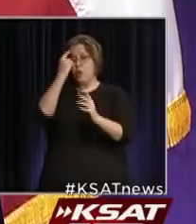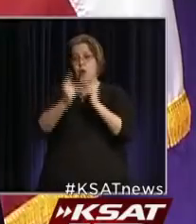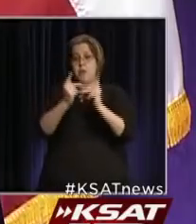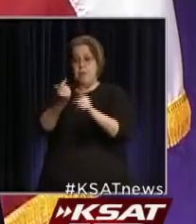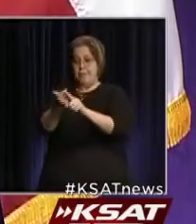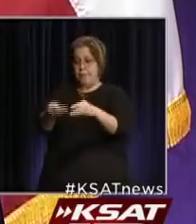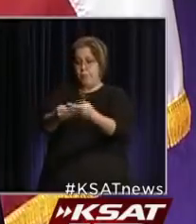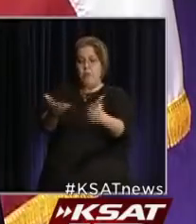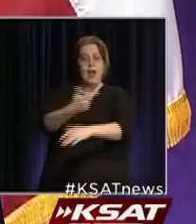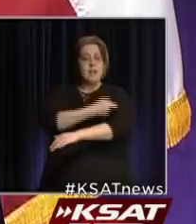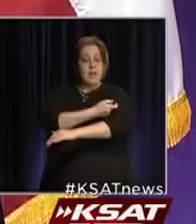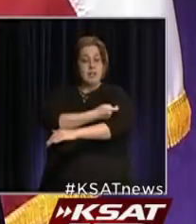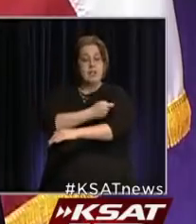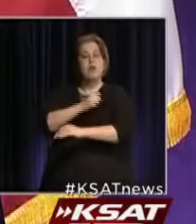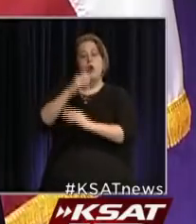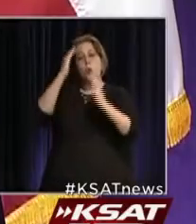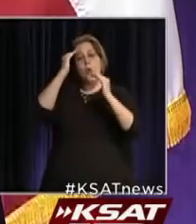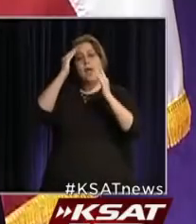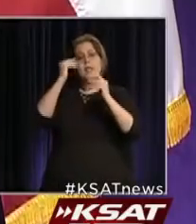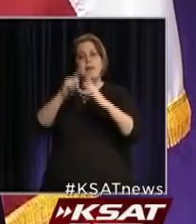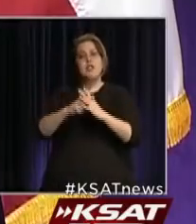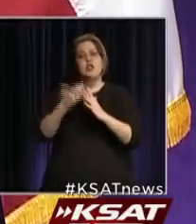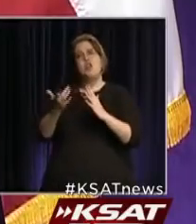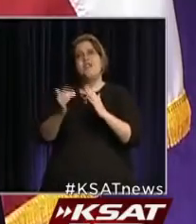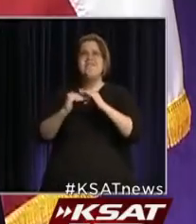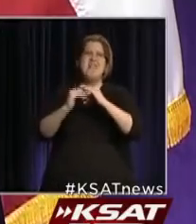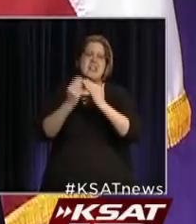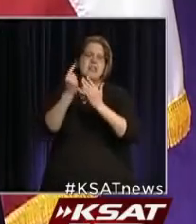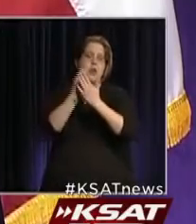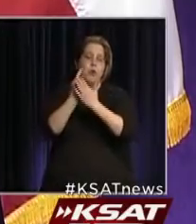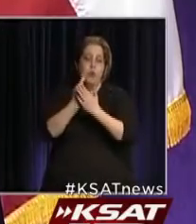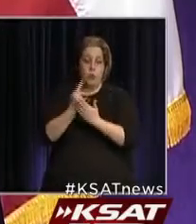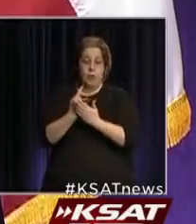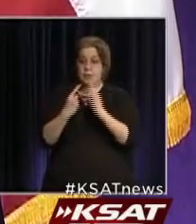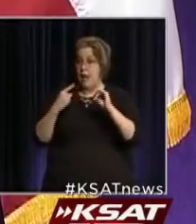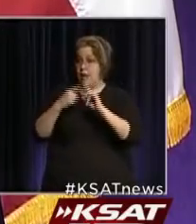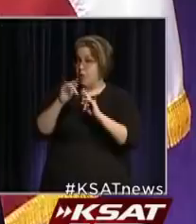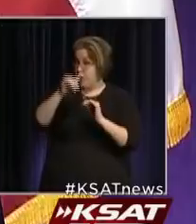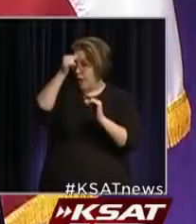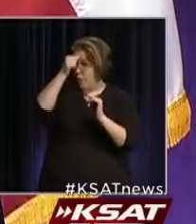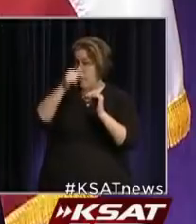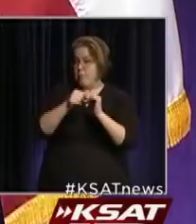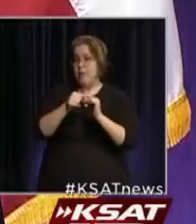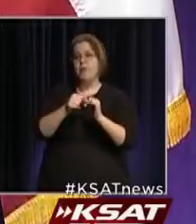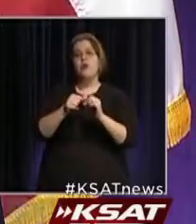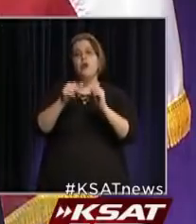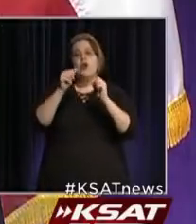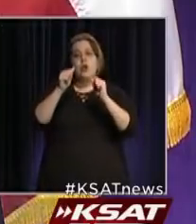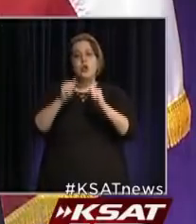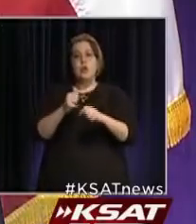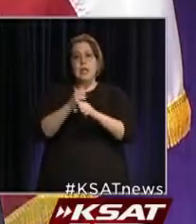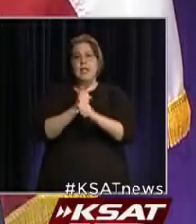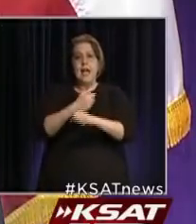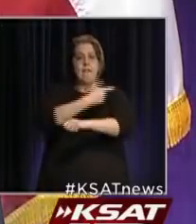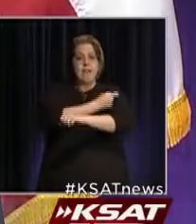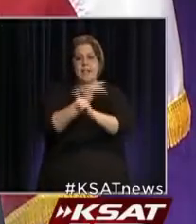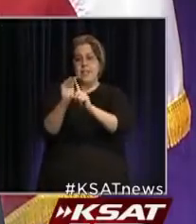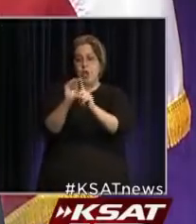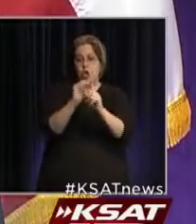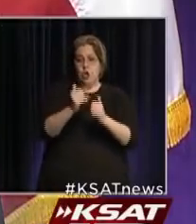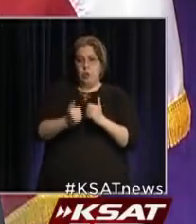providers. Staff expects to launch this effort within a couple of weeks. In the meantime, remember, you can subscribe for vaccine alerts by